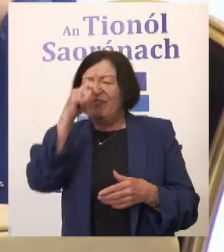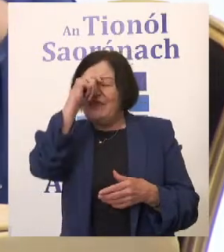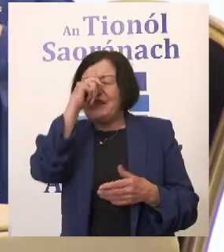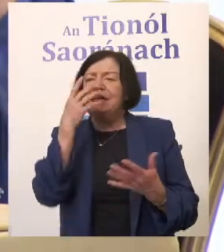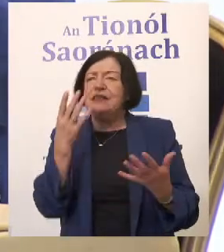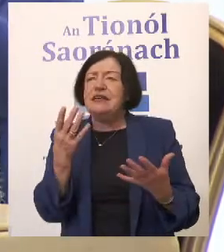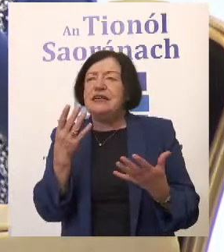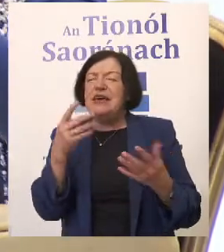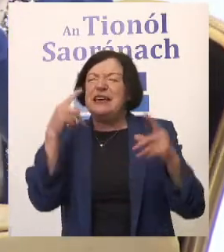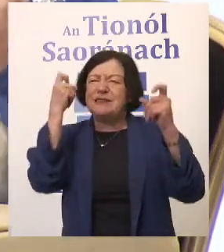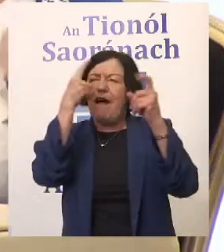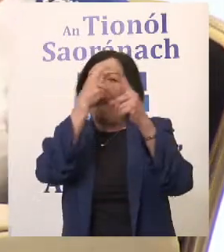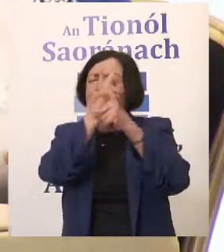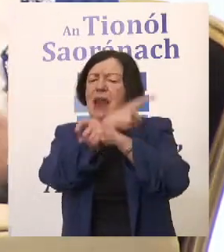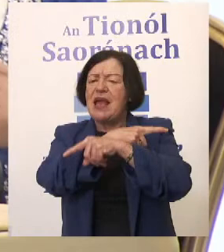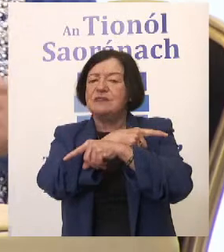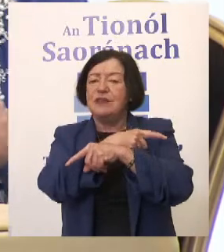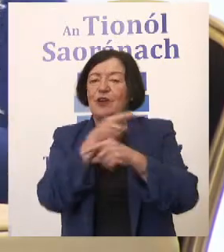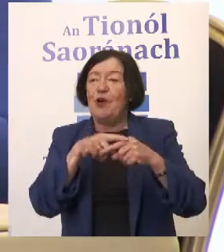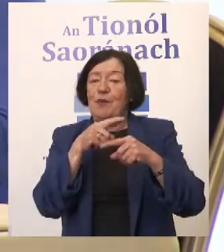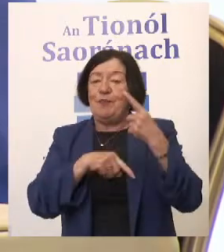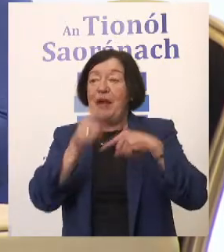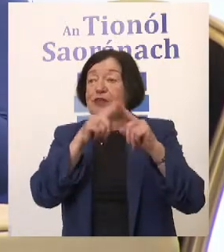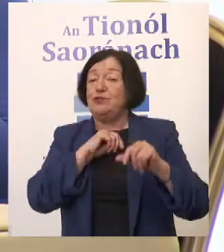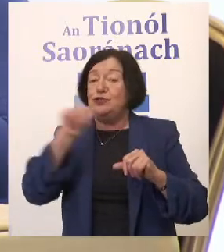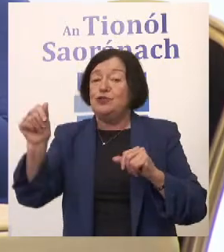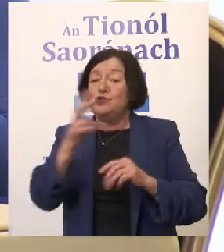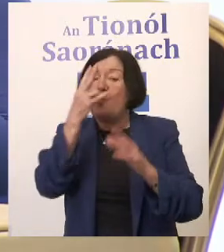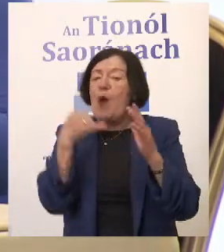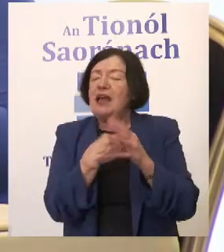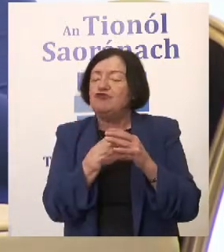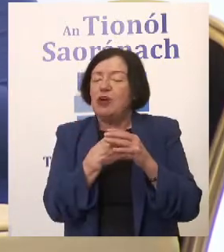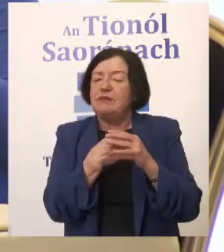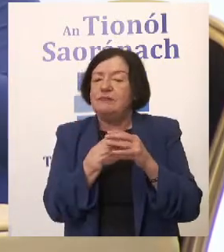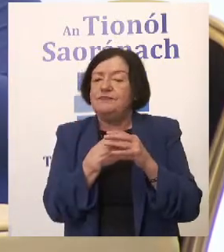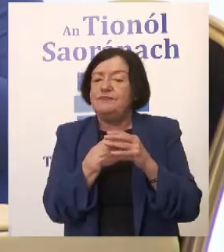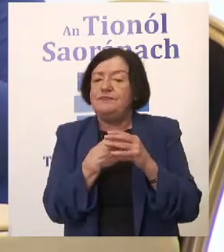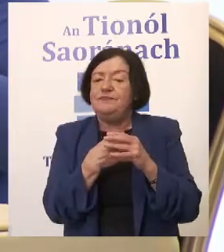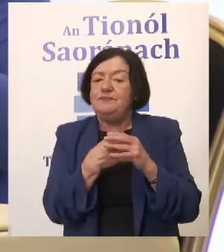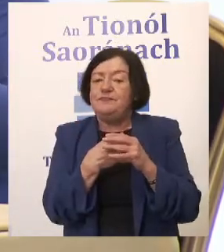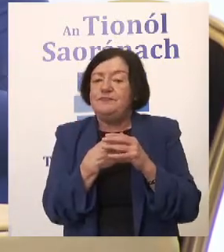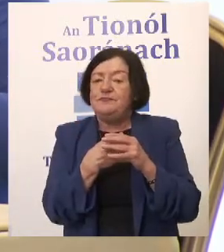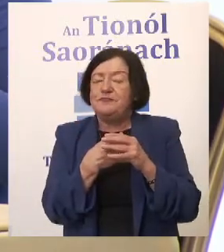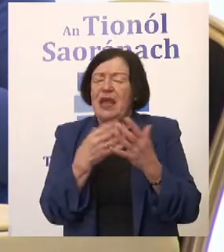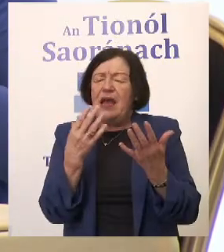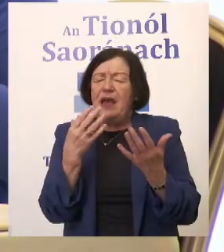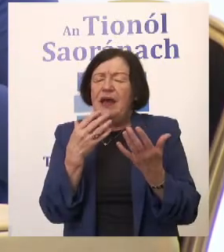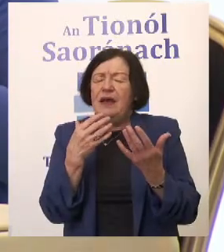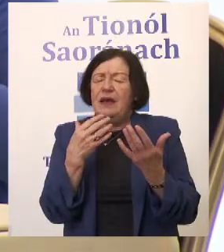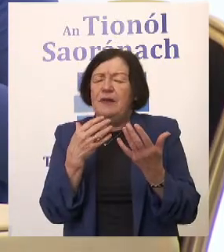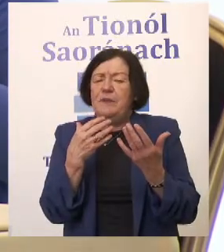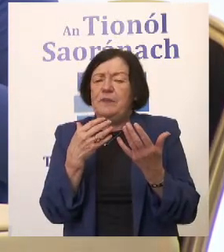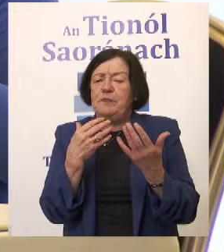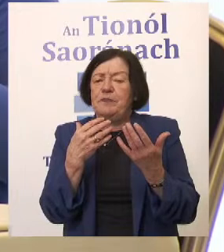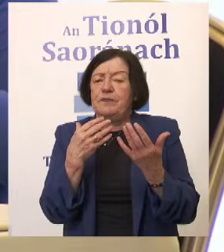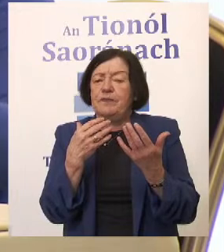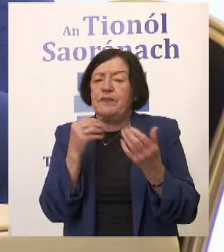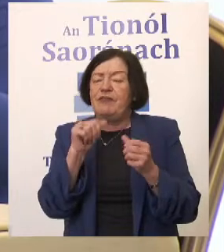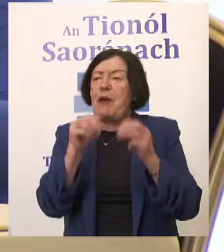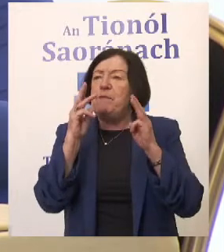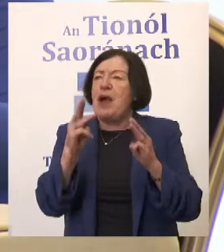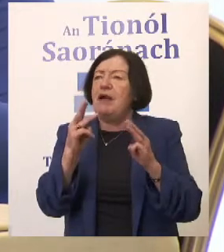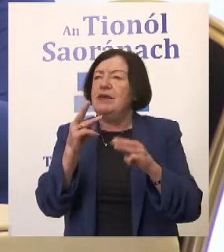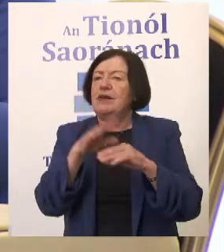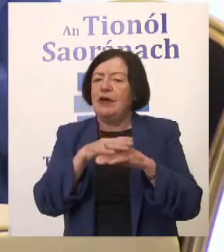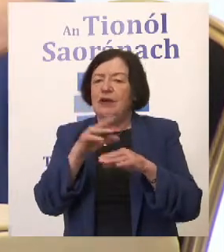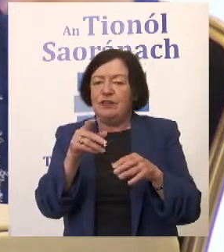it's quite complex, because it comes back to your question, Francis, which is how should that power, where should that